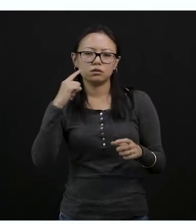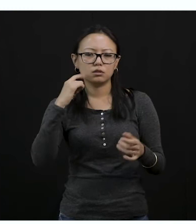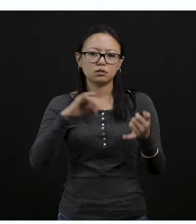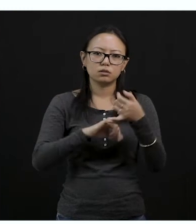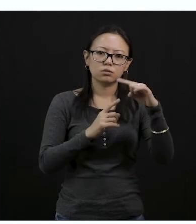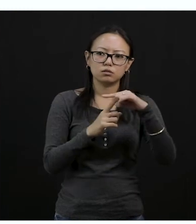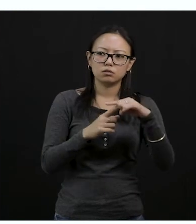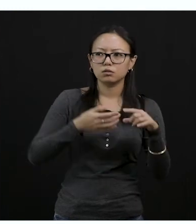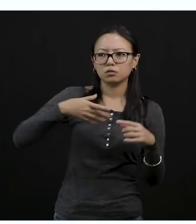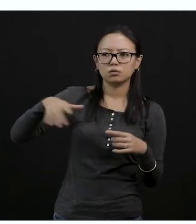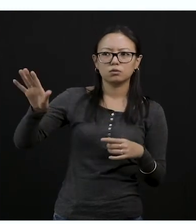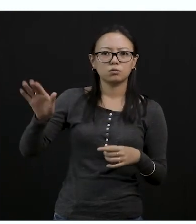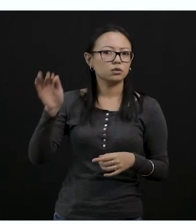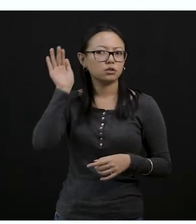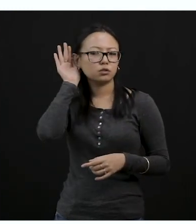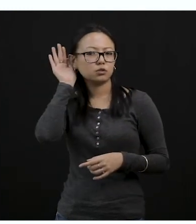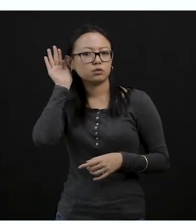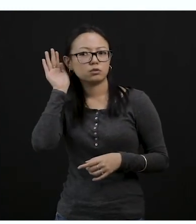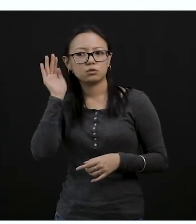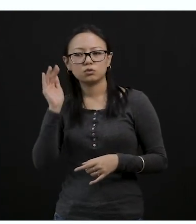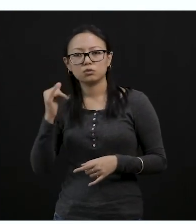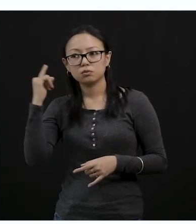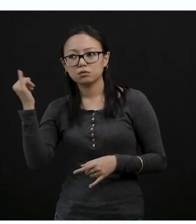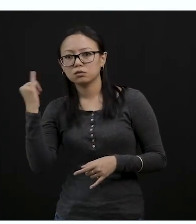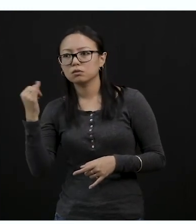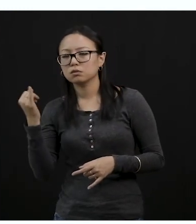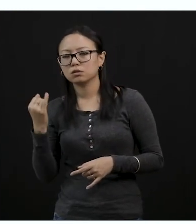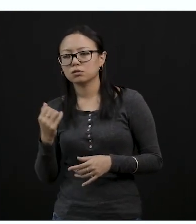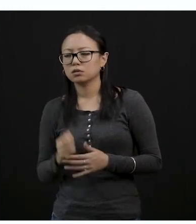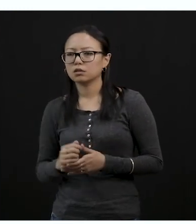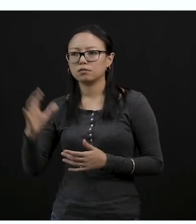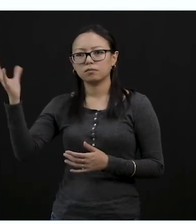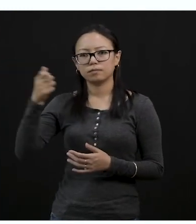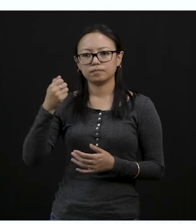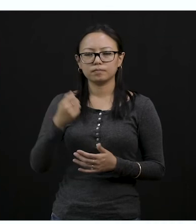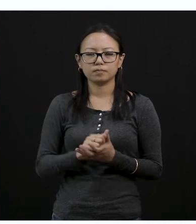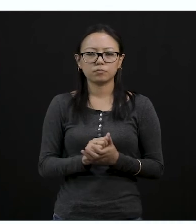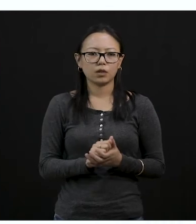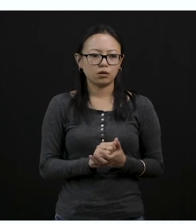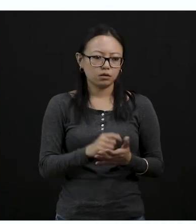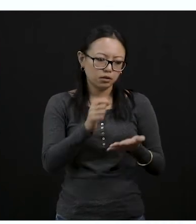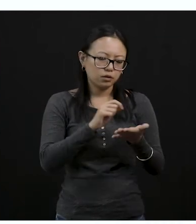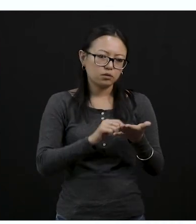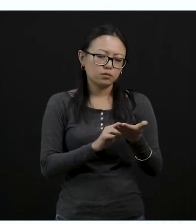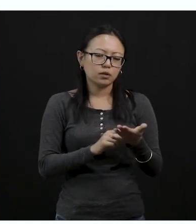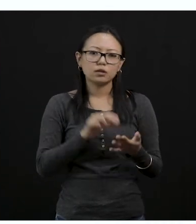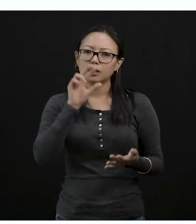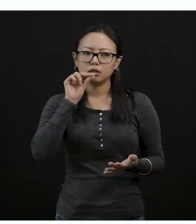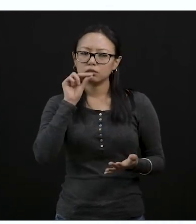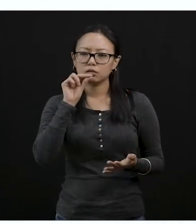a radio to the entire village. Now the best thing about this radio is that there are many